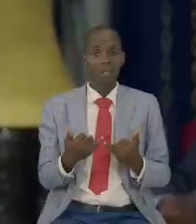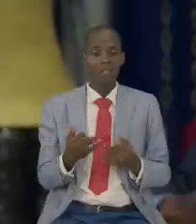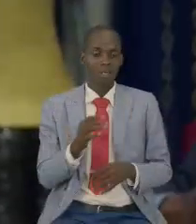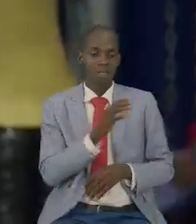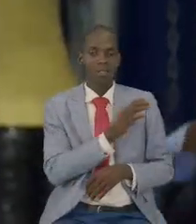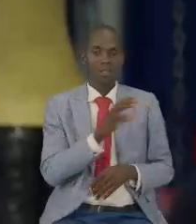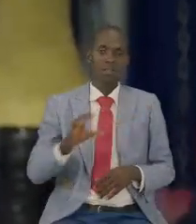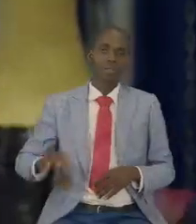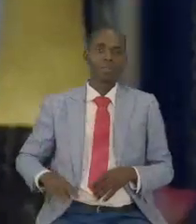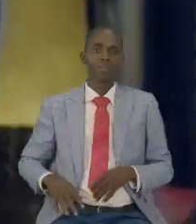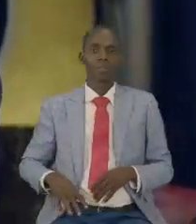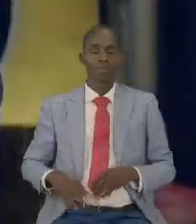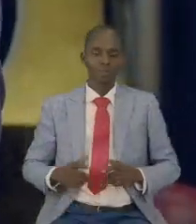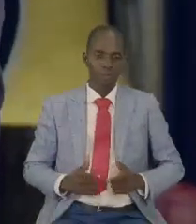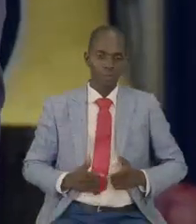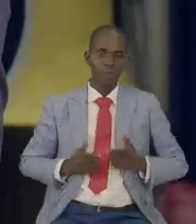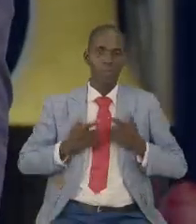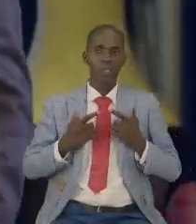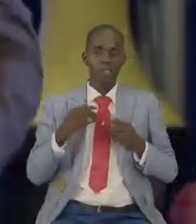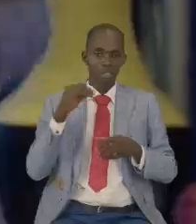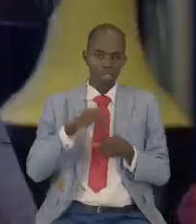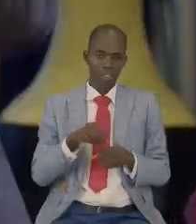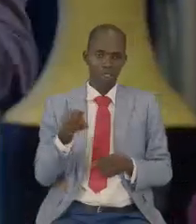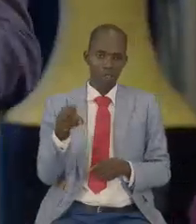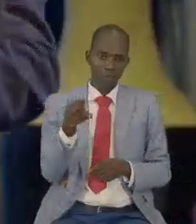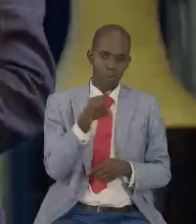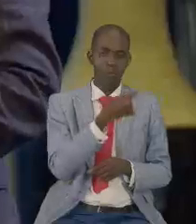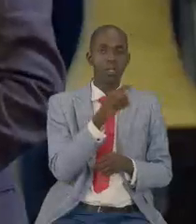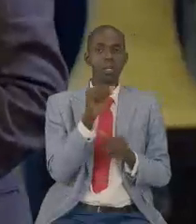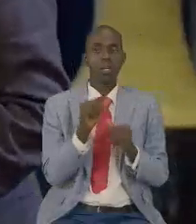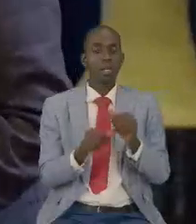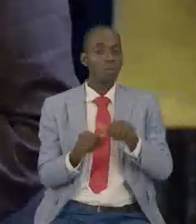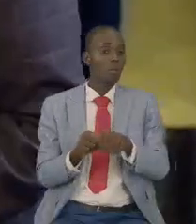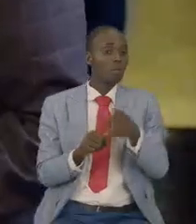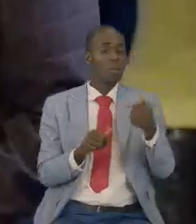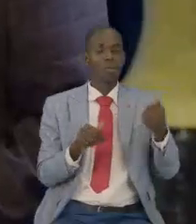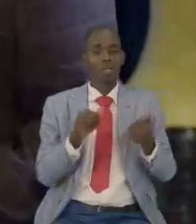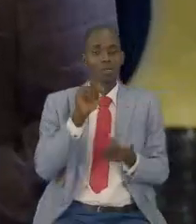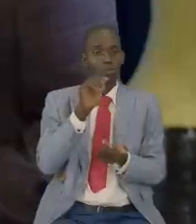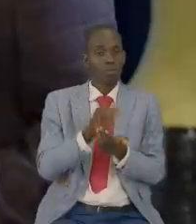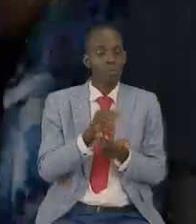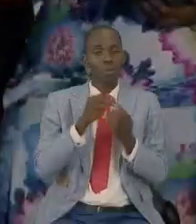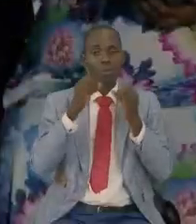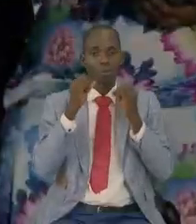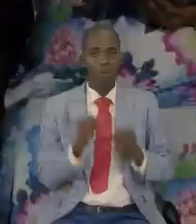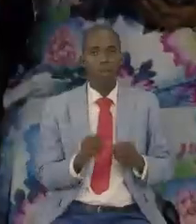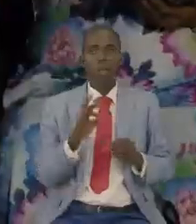you. Every other power they are destroyed in Jesus'